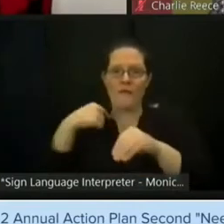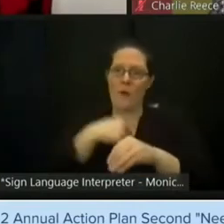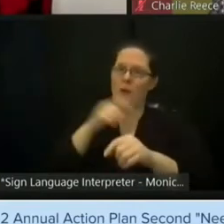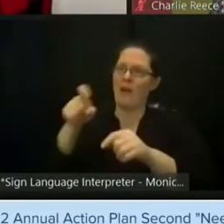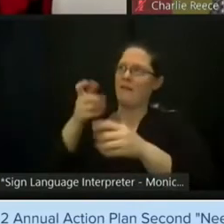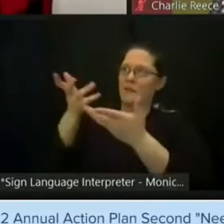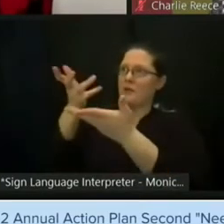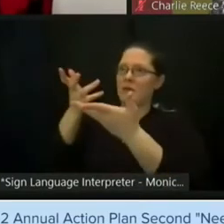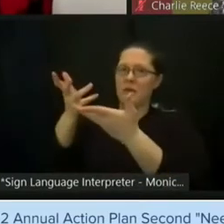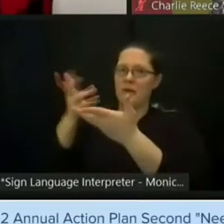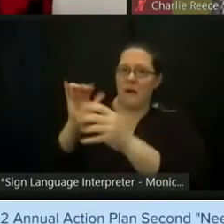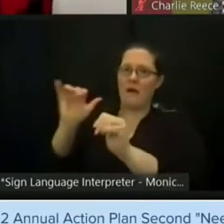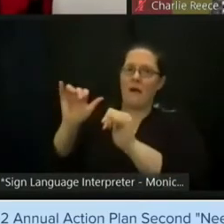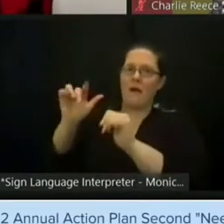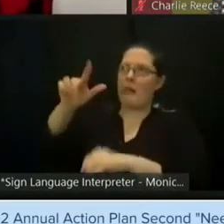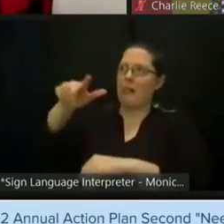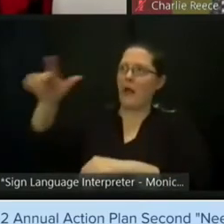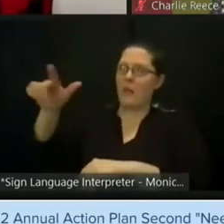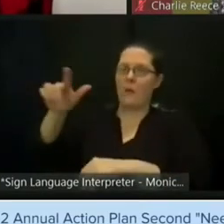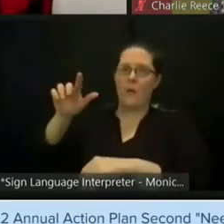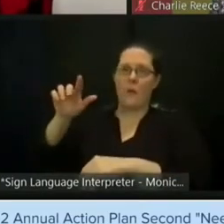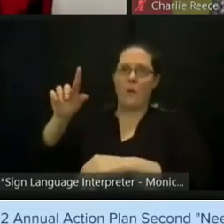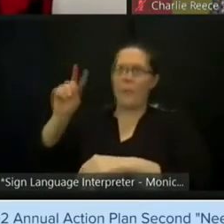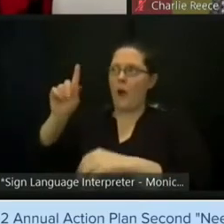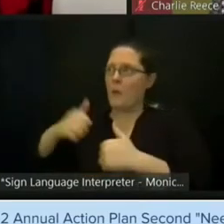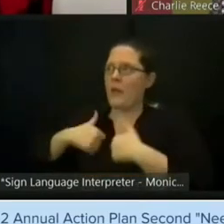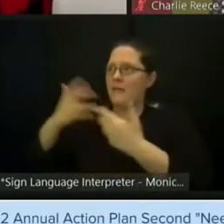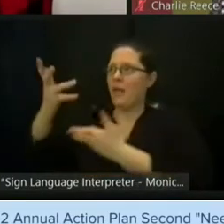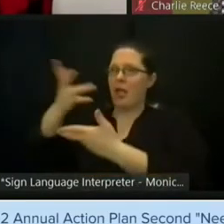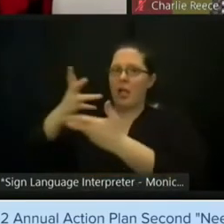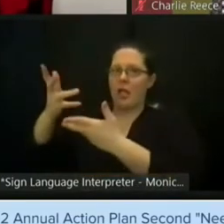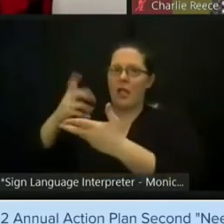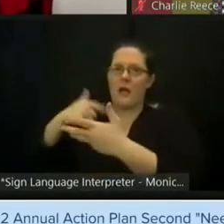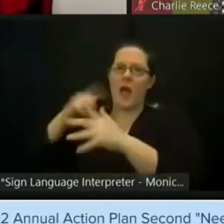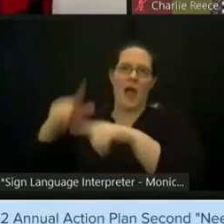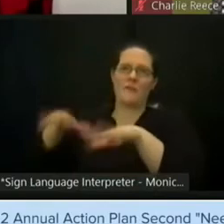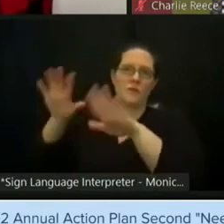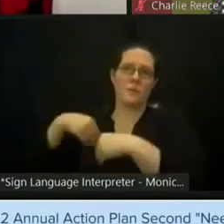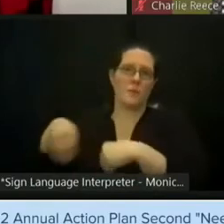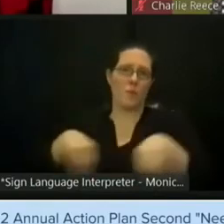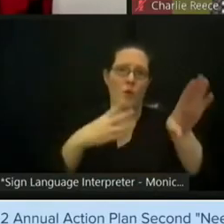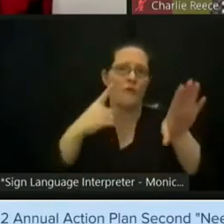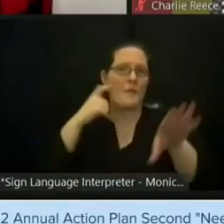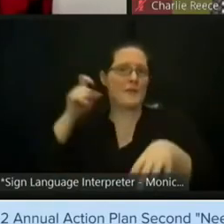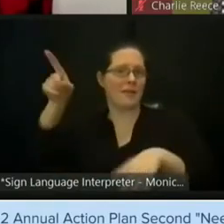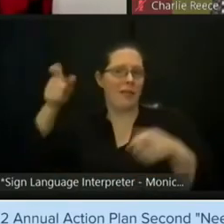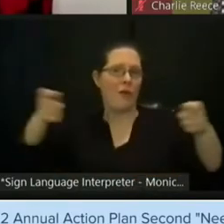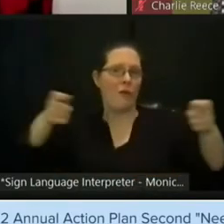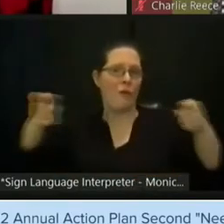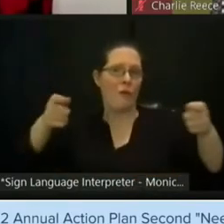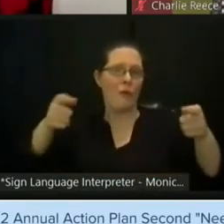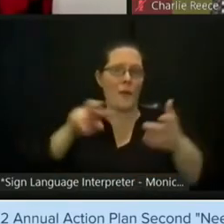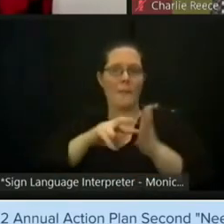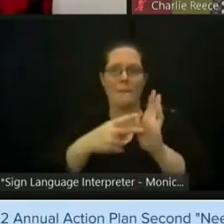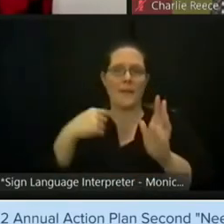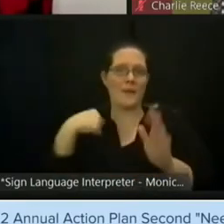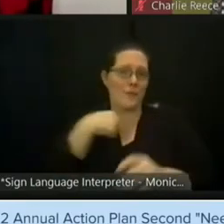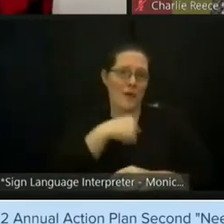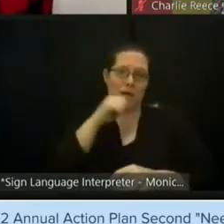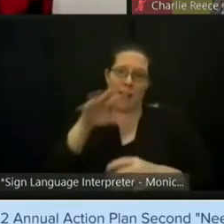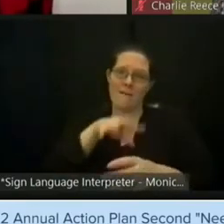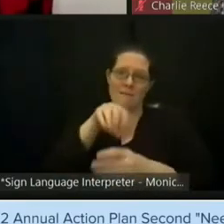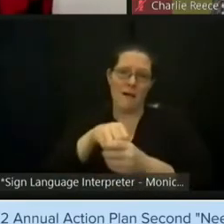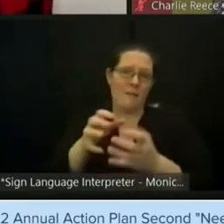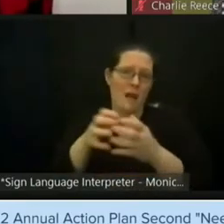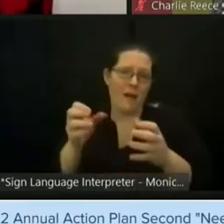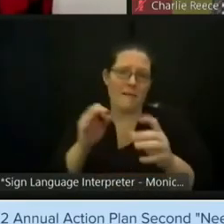terms of where we're able to put down roots and for how long. This leaves us out of all sorts of conversations about